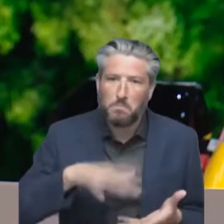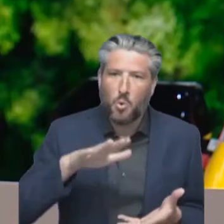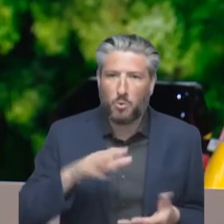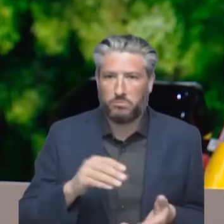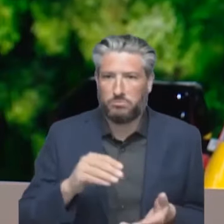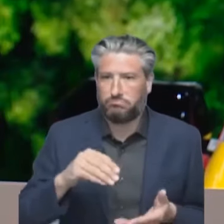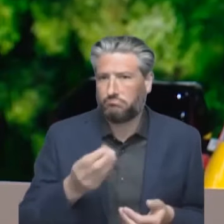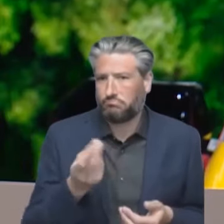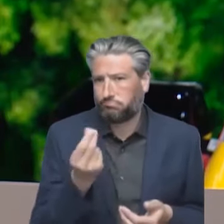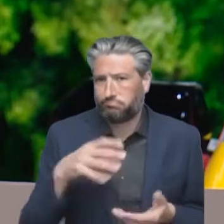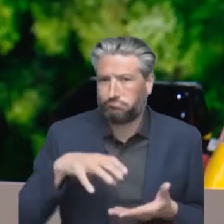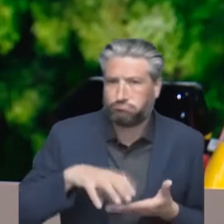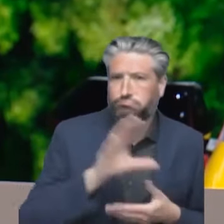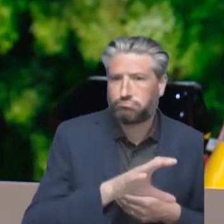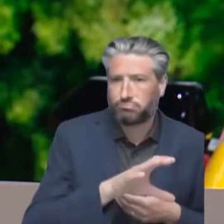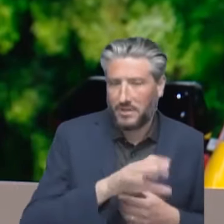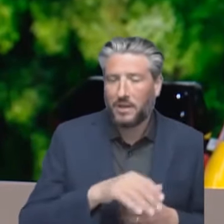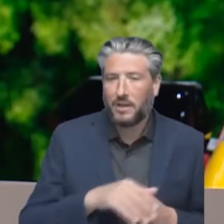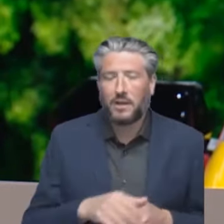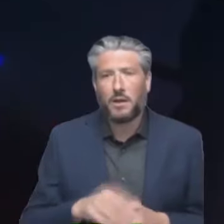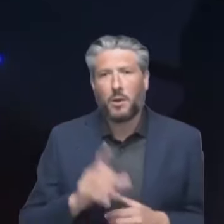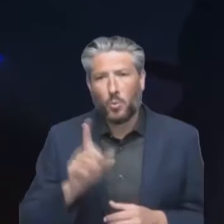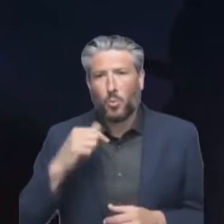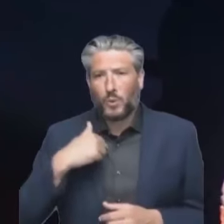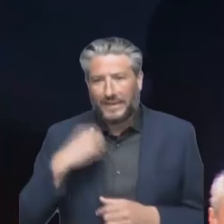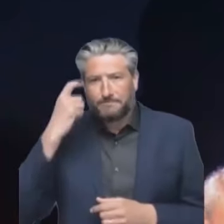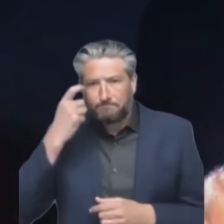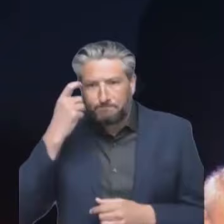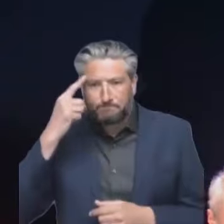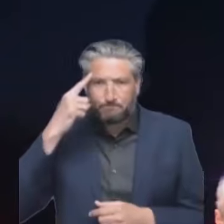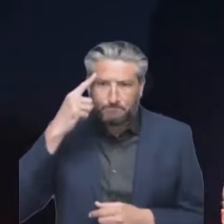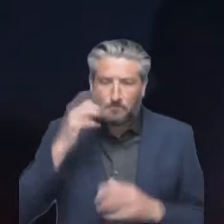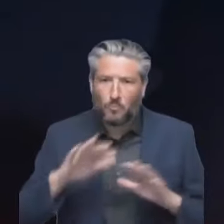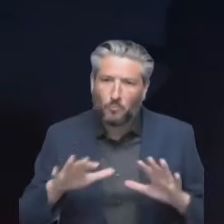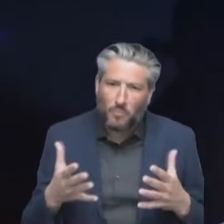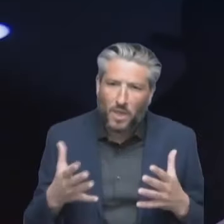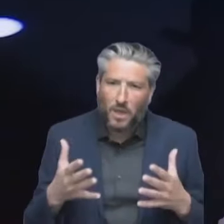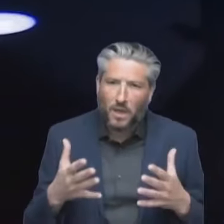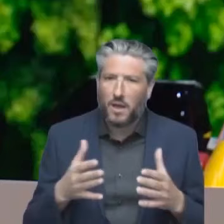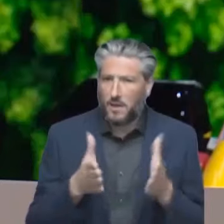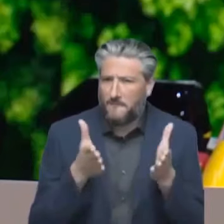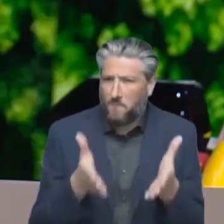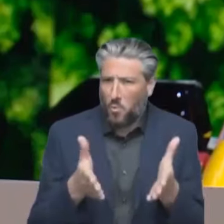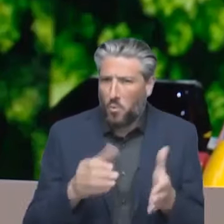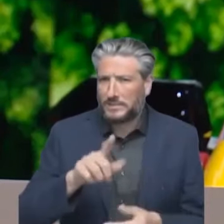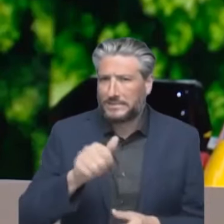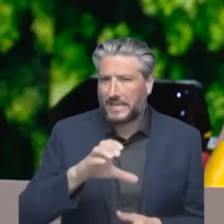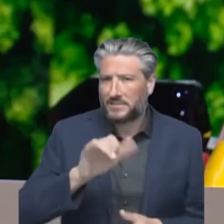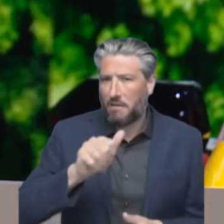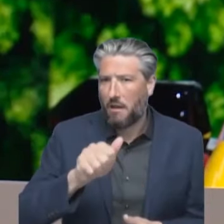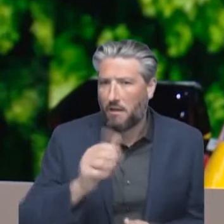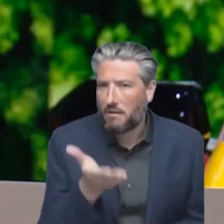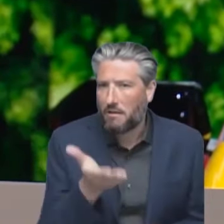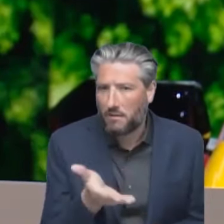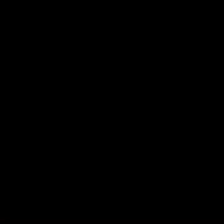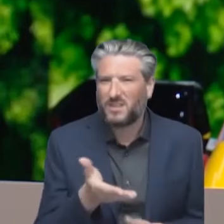actually bring in a solution that is a typically Dacia solution for Spring. And for Alpine, the